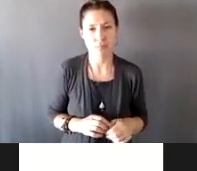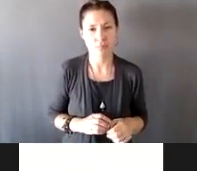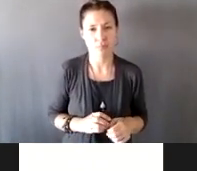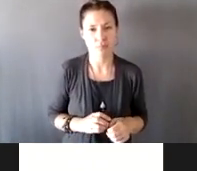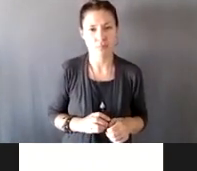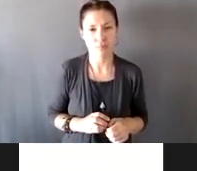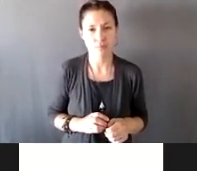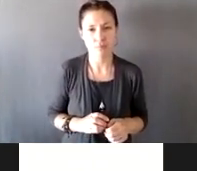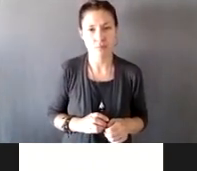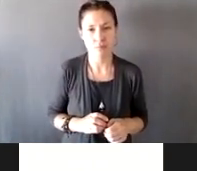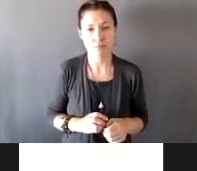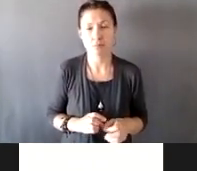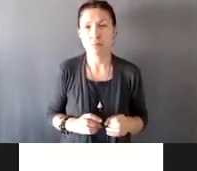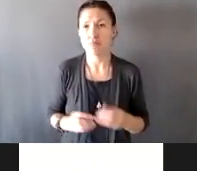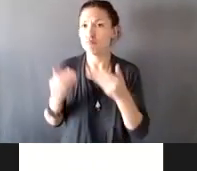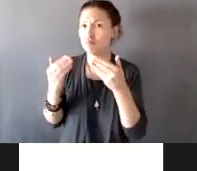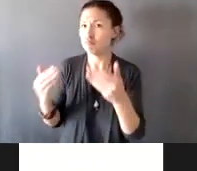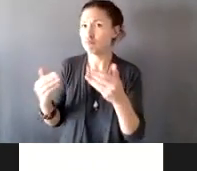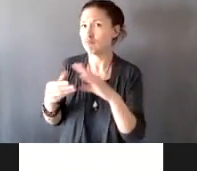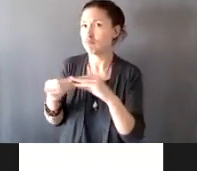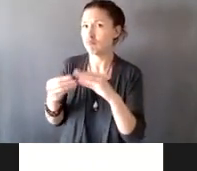You can go ahead and unmute yourself.